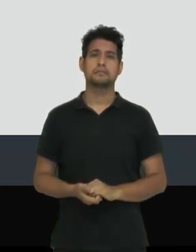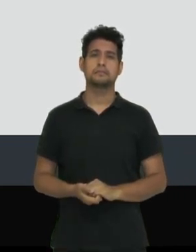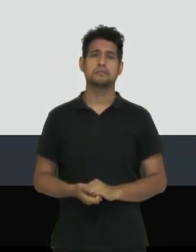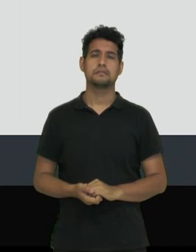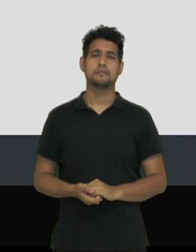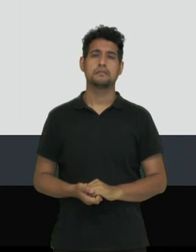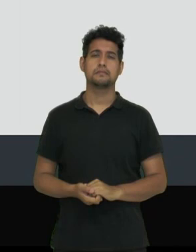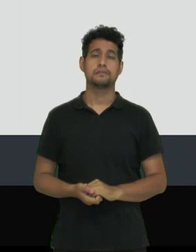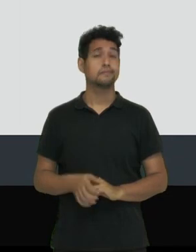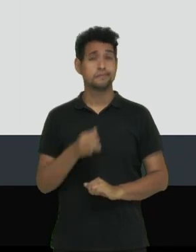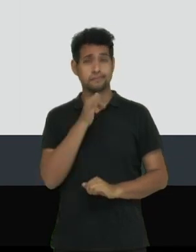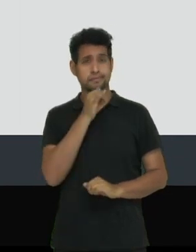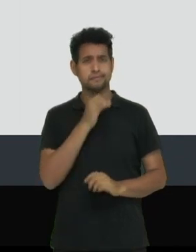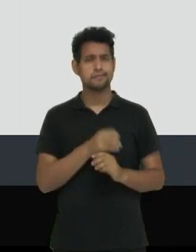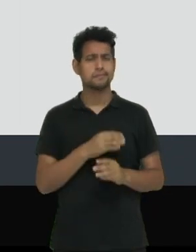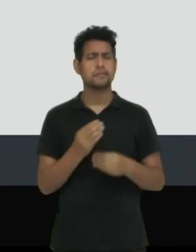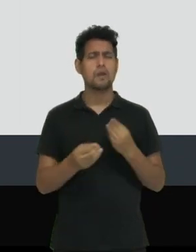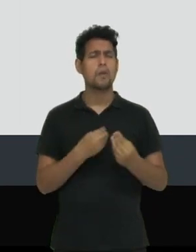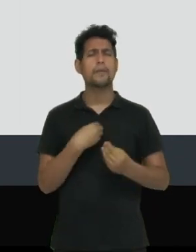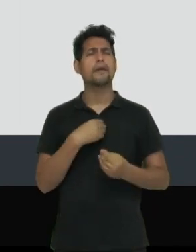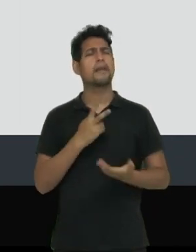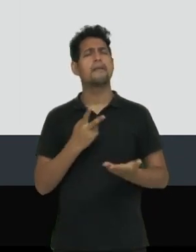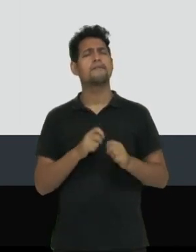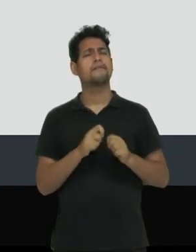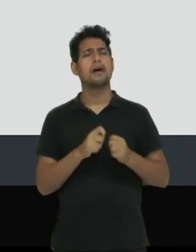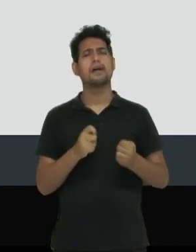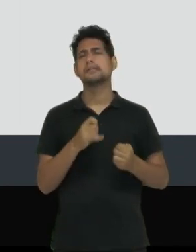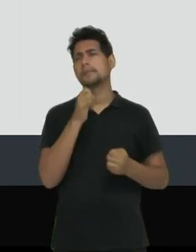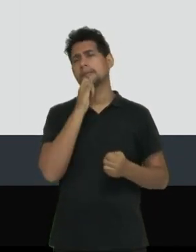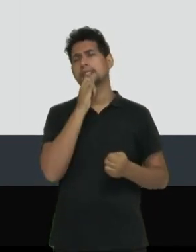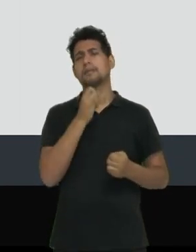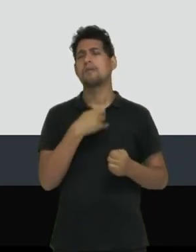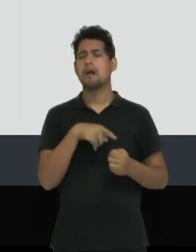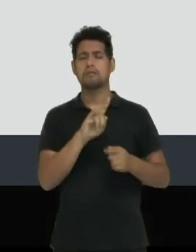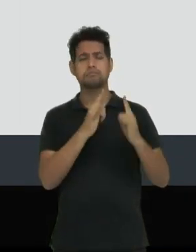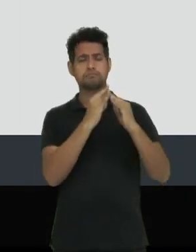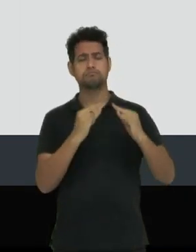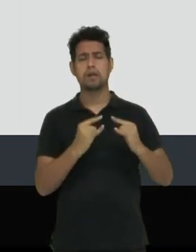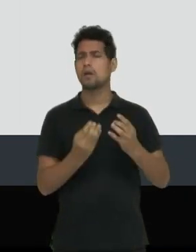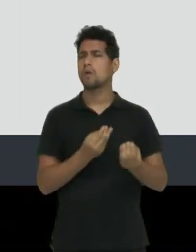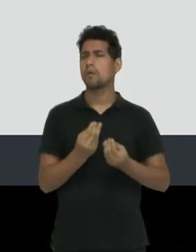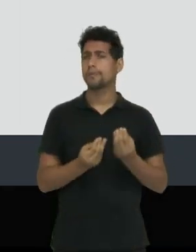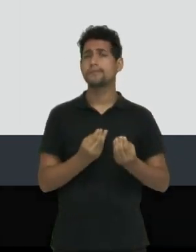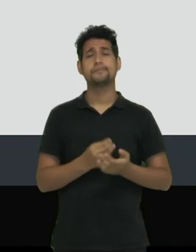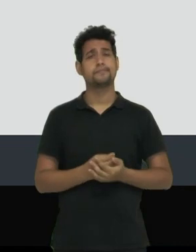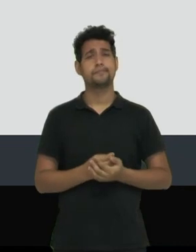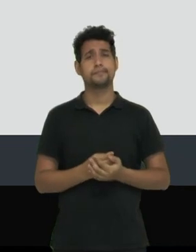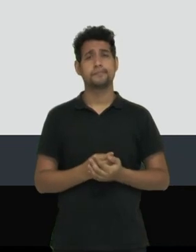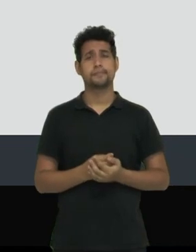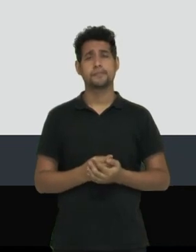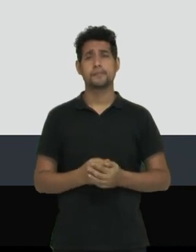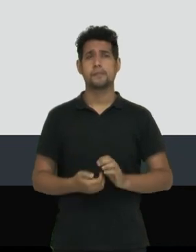When does she usually go camping? Com que frequência ela vai acampar? In the summer.